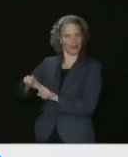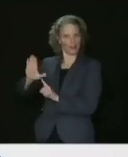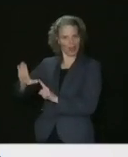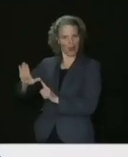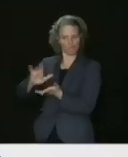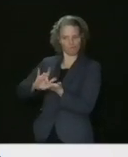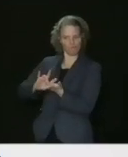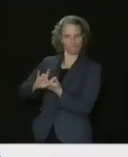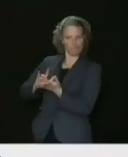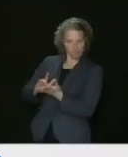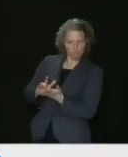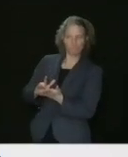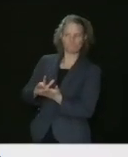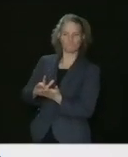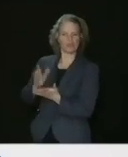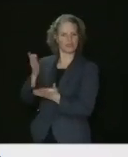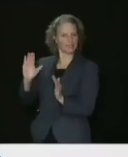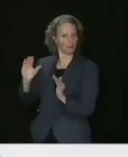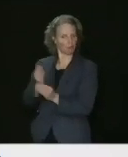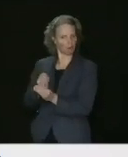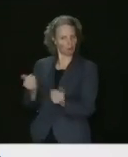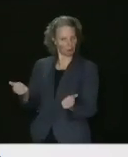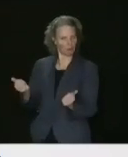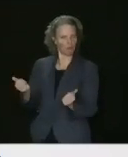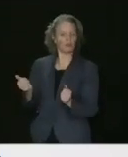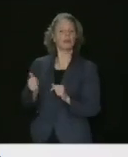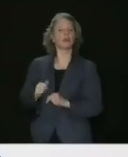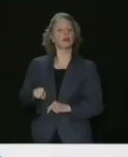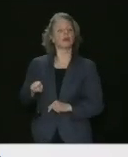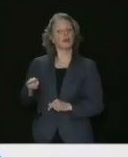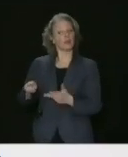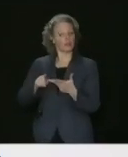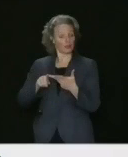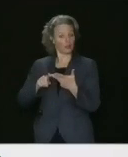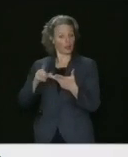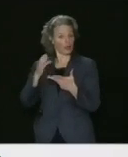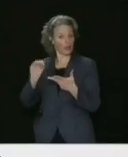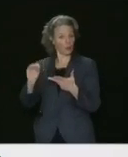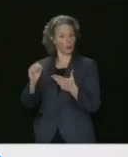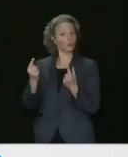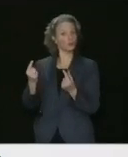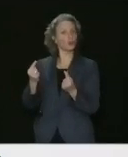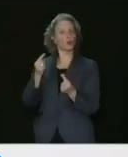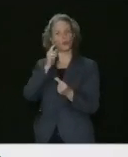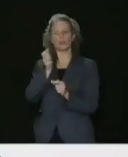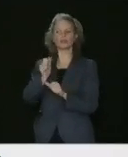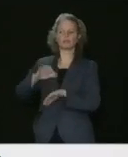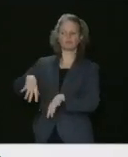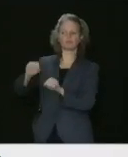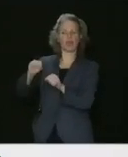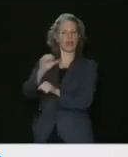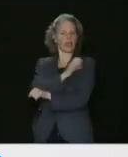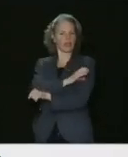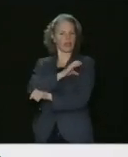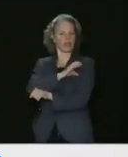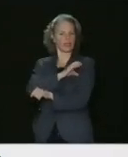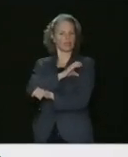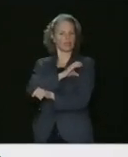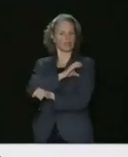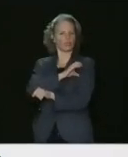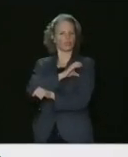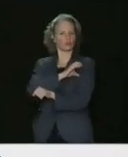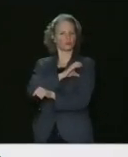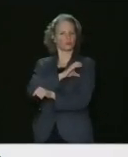solution. In addition, this business will establish a